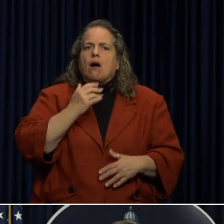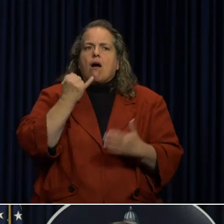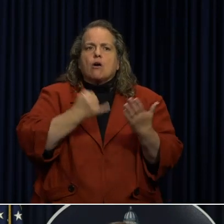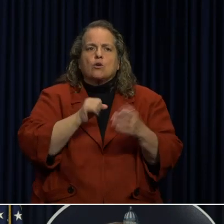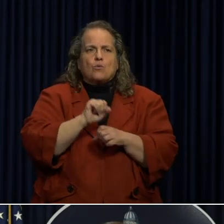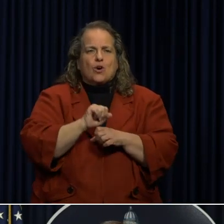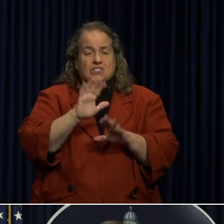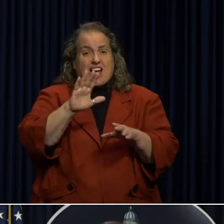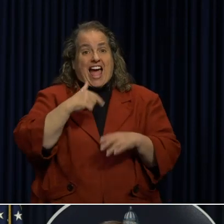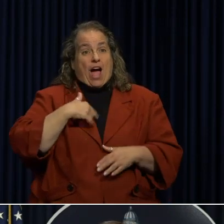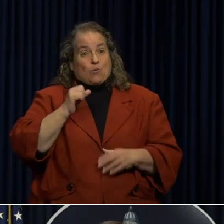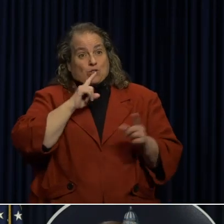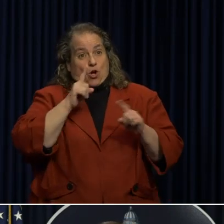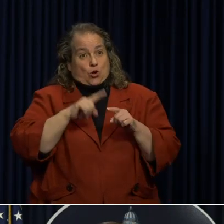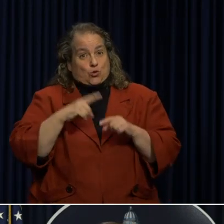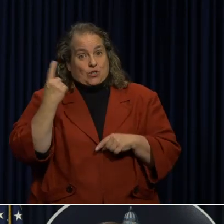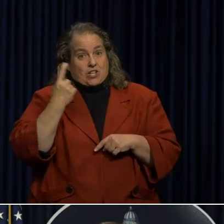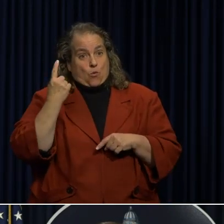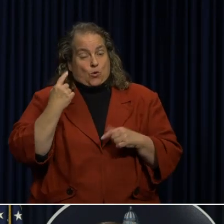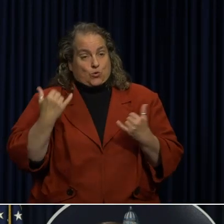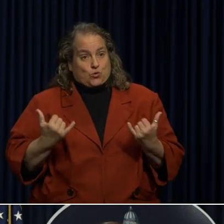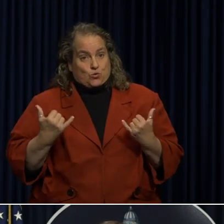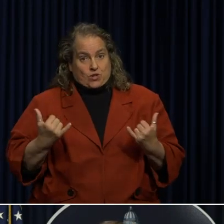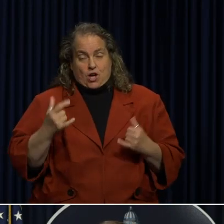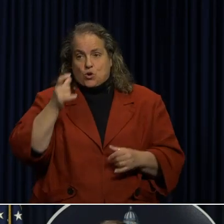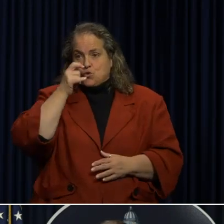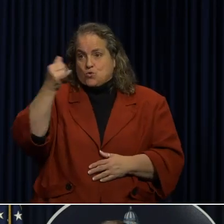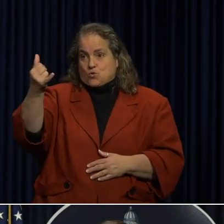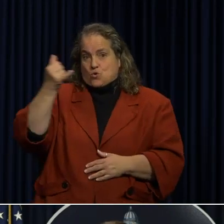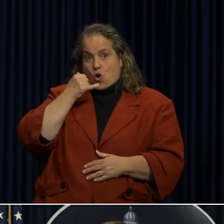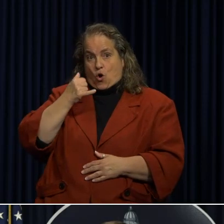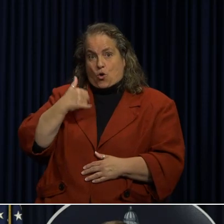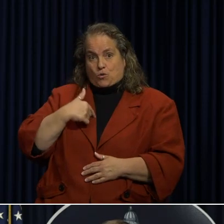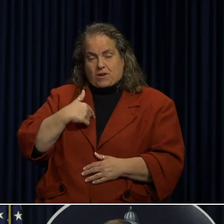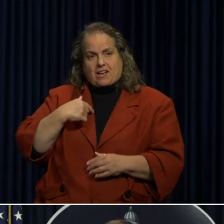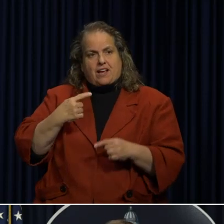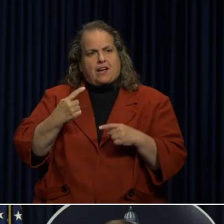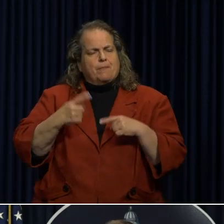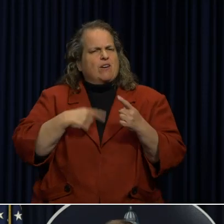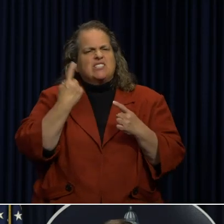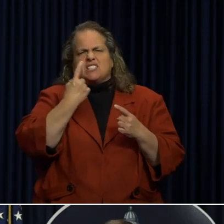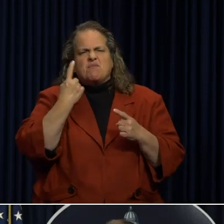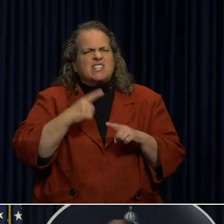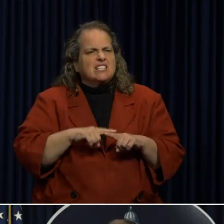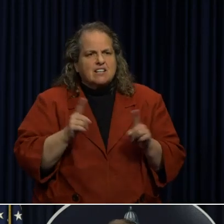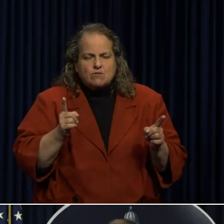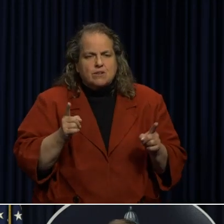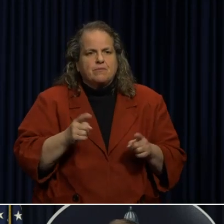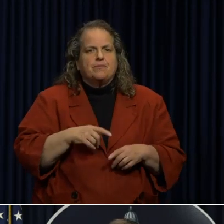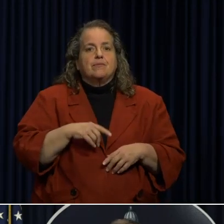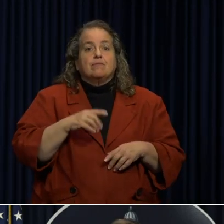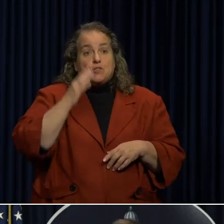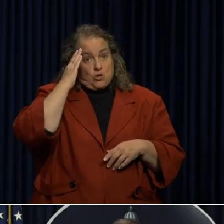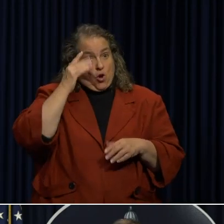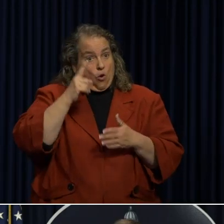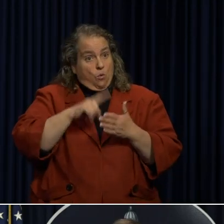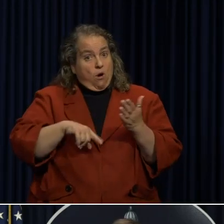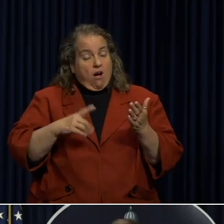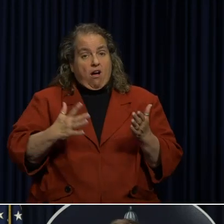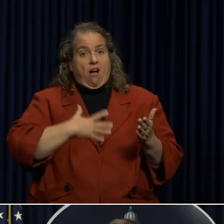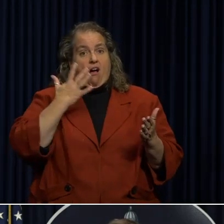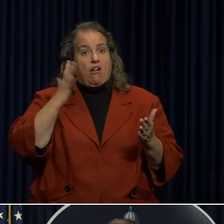talking to somebody today that I called on the phone to talk about something different. And you know what had made their day the day